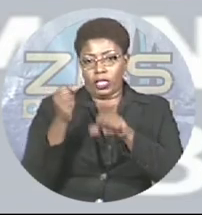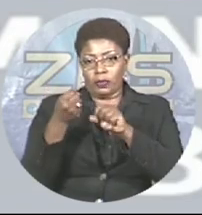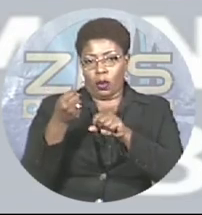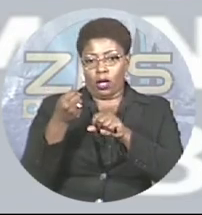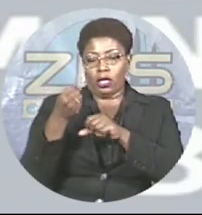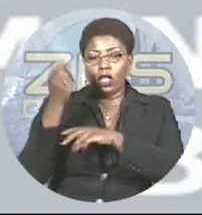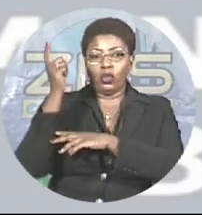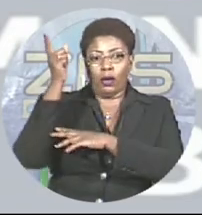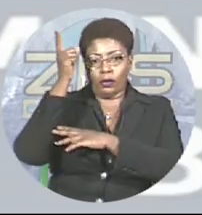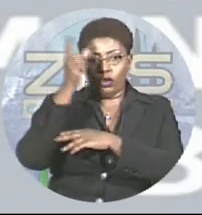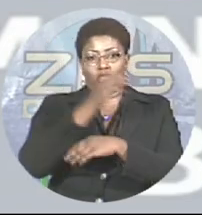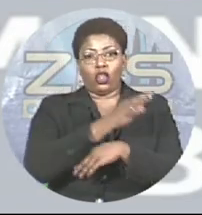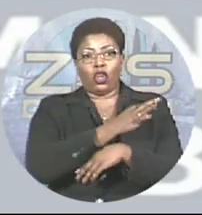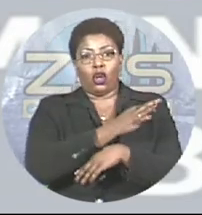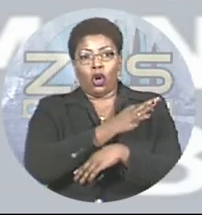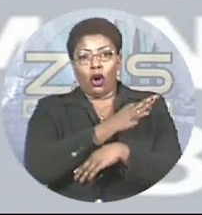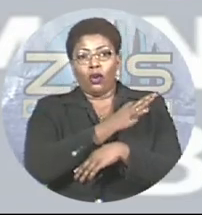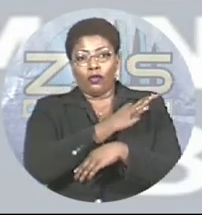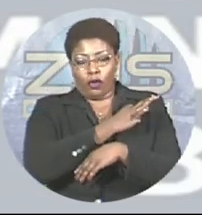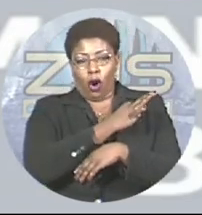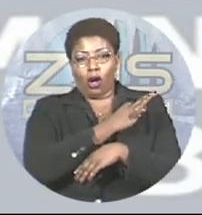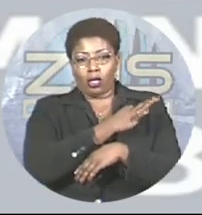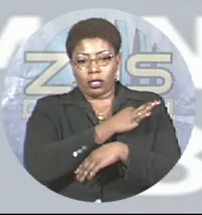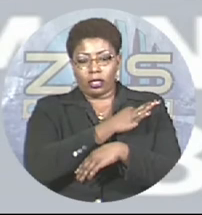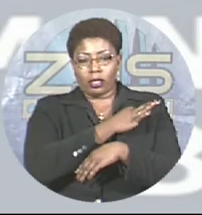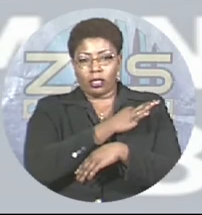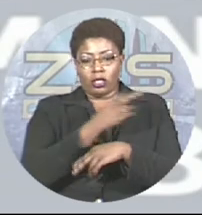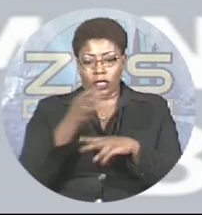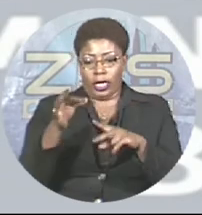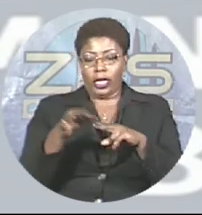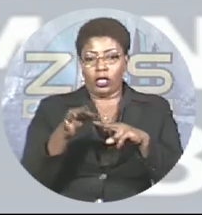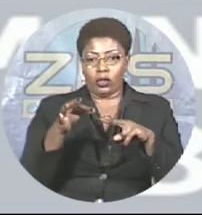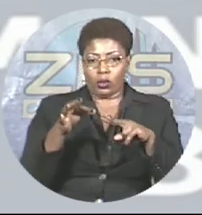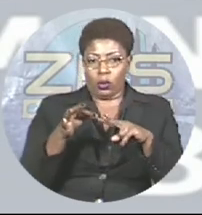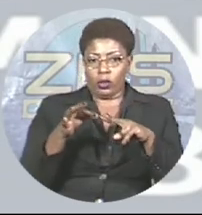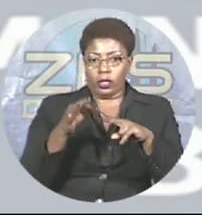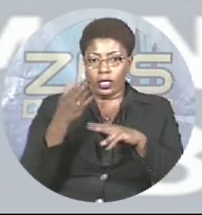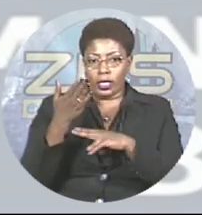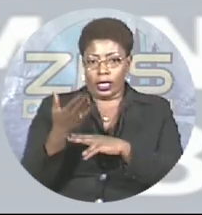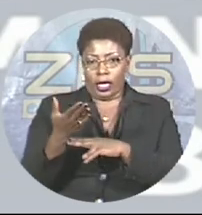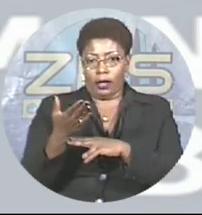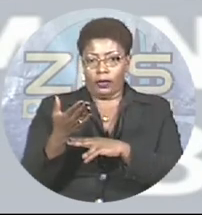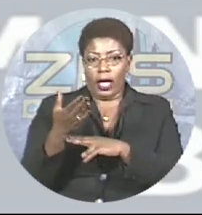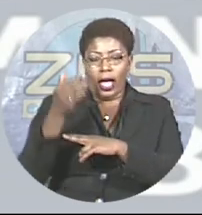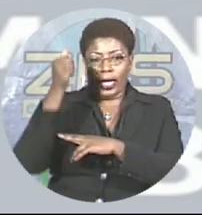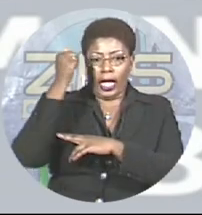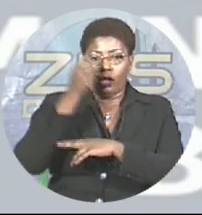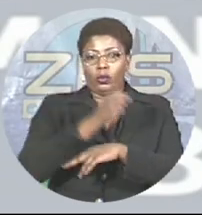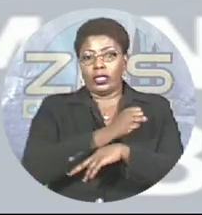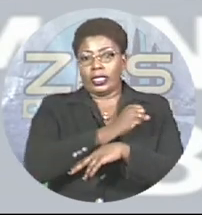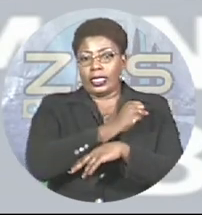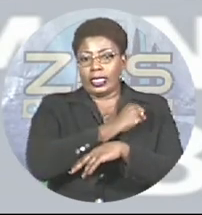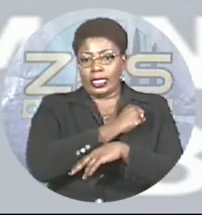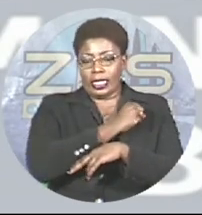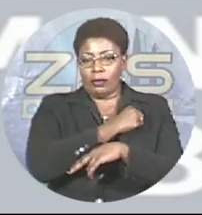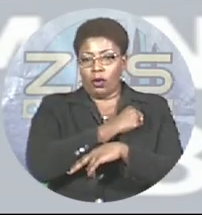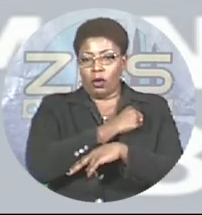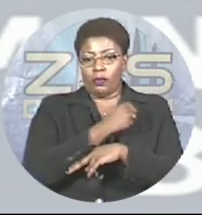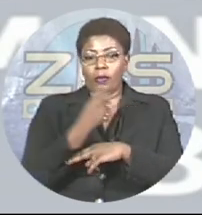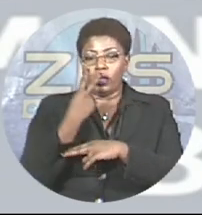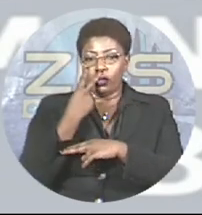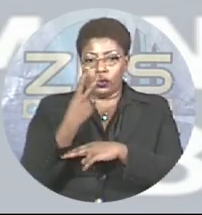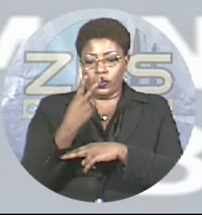Fox 1-for-2, 2 walks, and 3 runs scored. Charlotte shut out Jupiter 5-0. As for